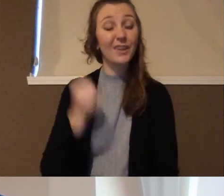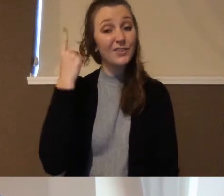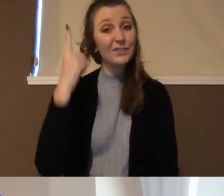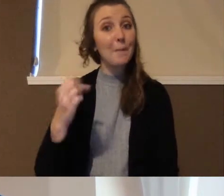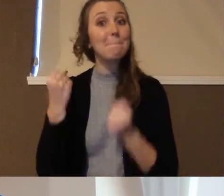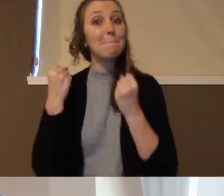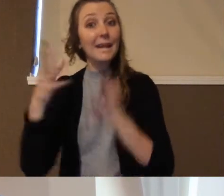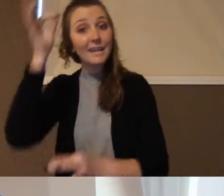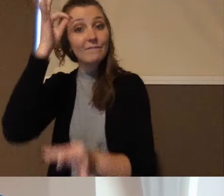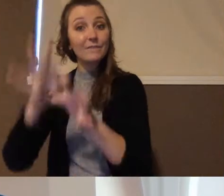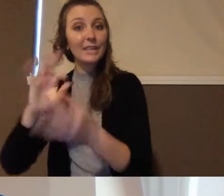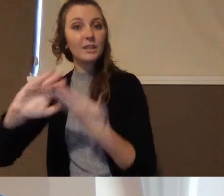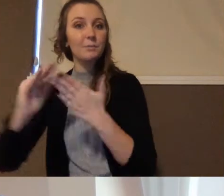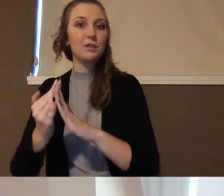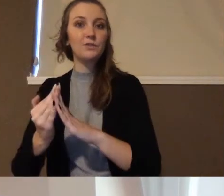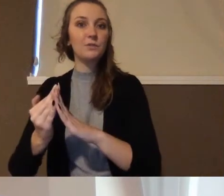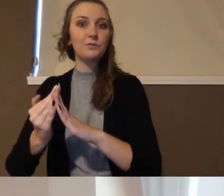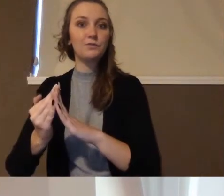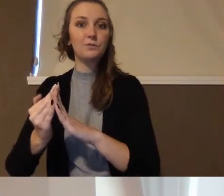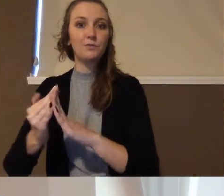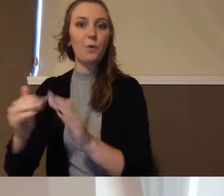risk disturbing the peace.